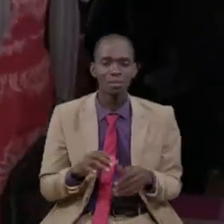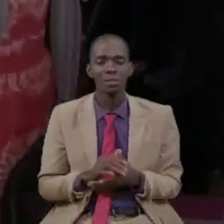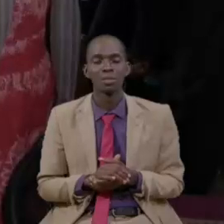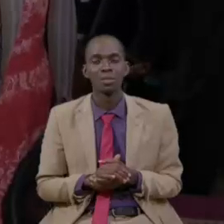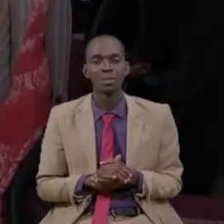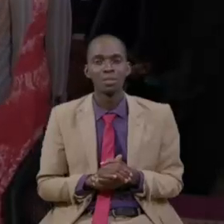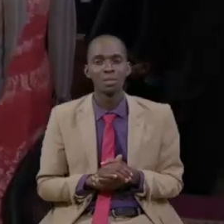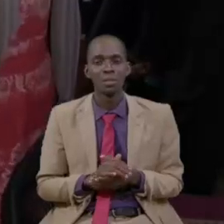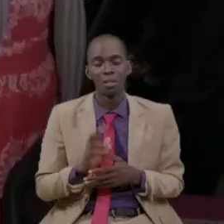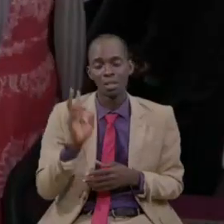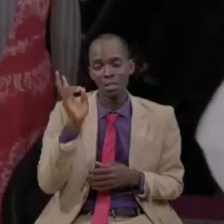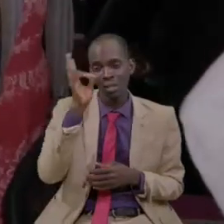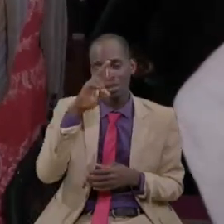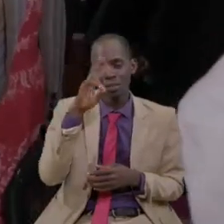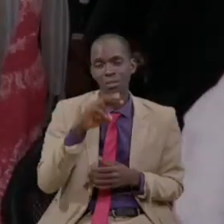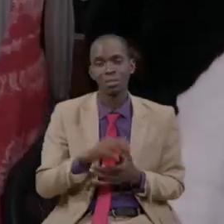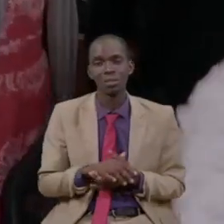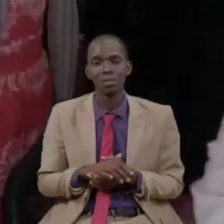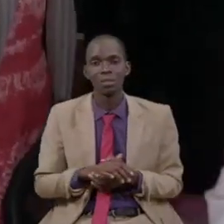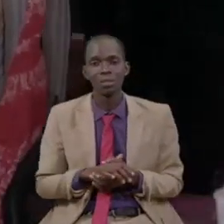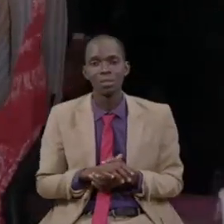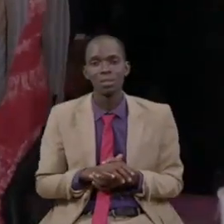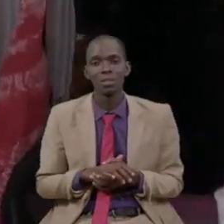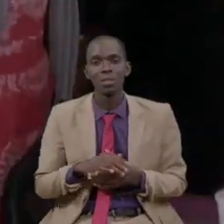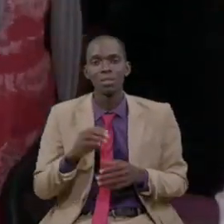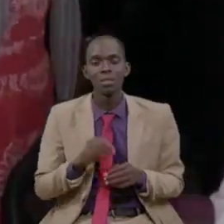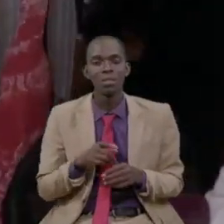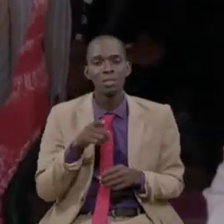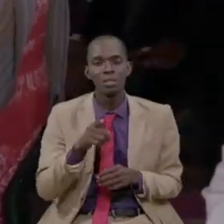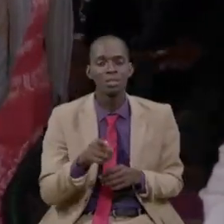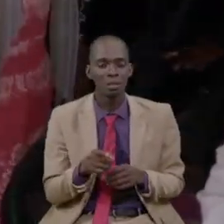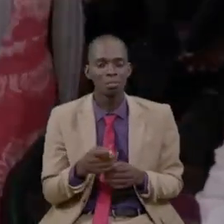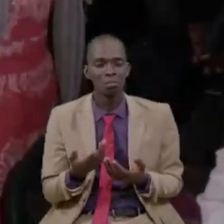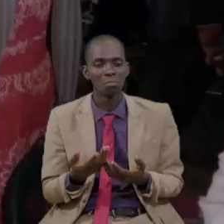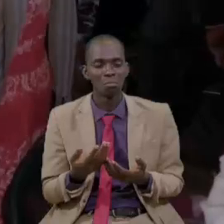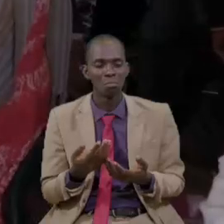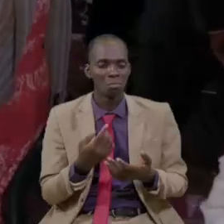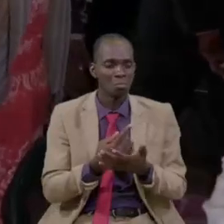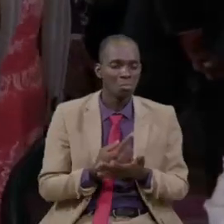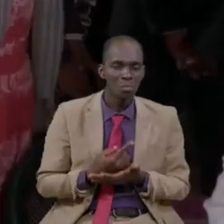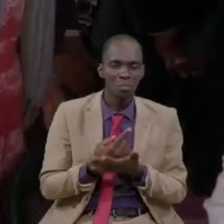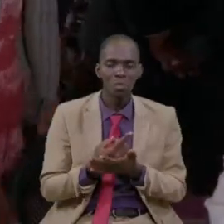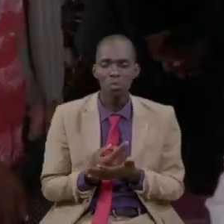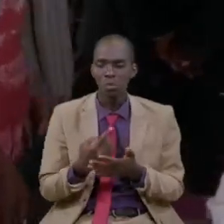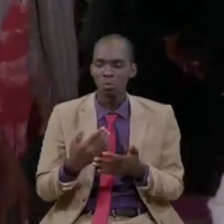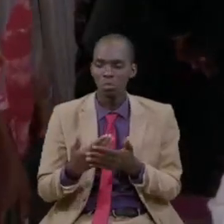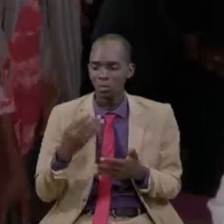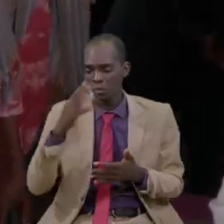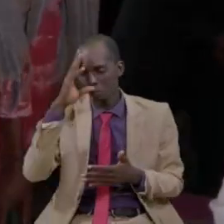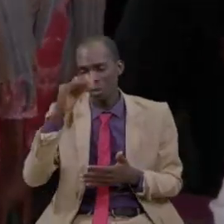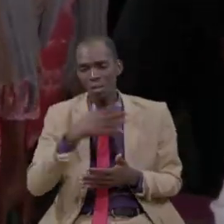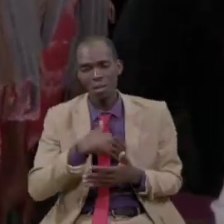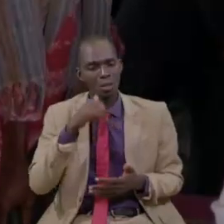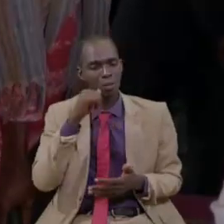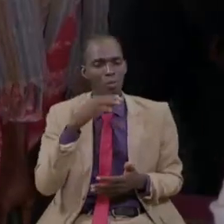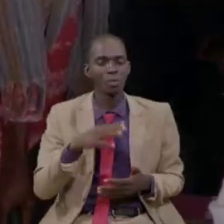Careless in the interaction between men and women. Awaken